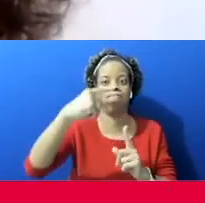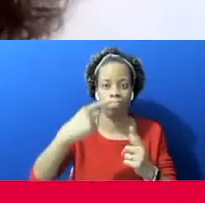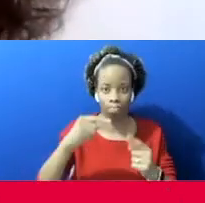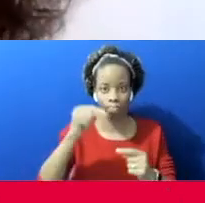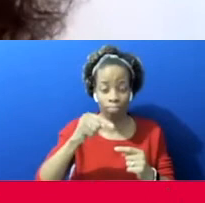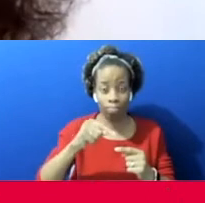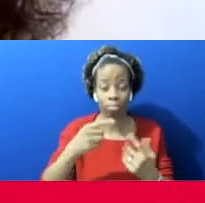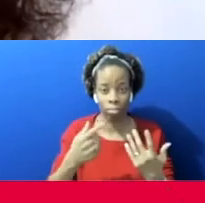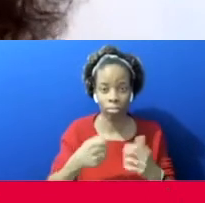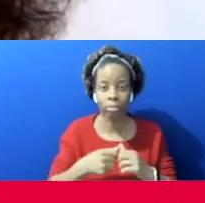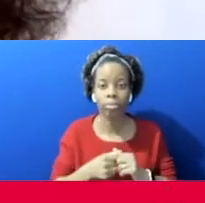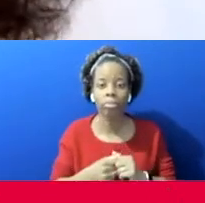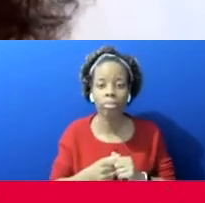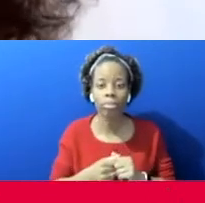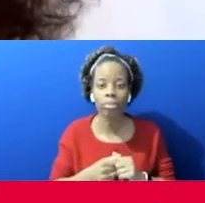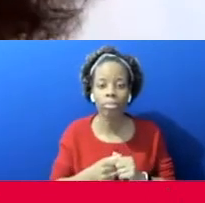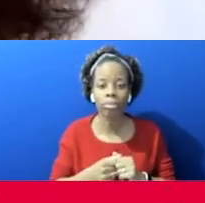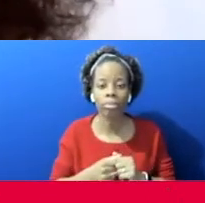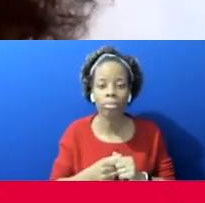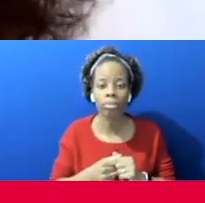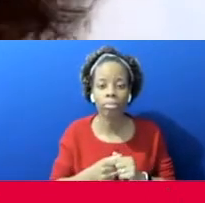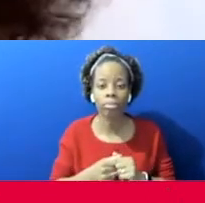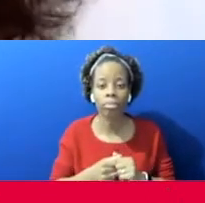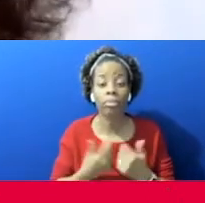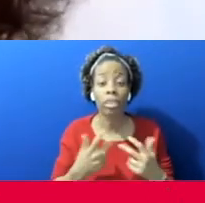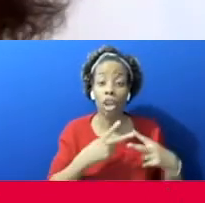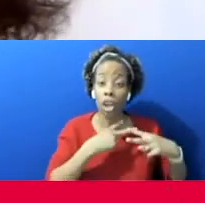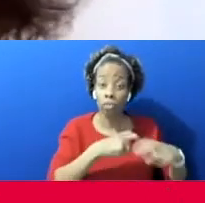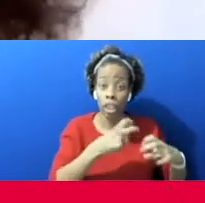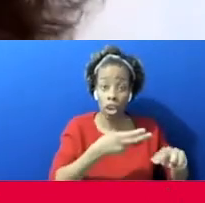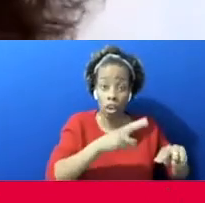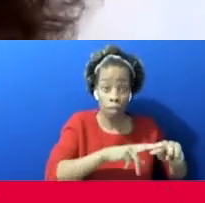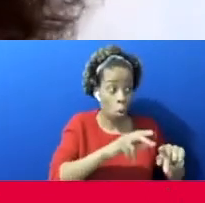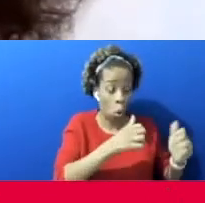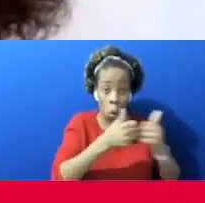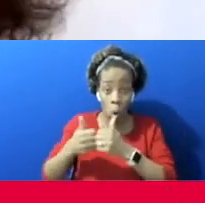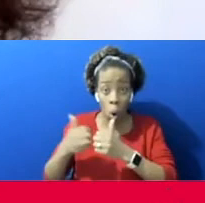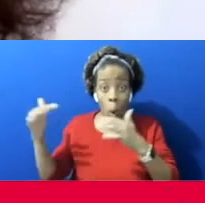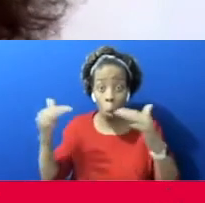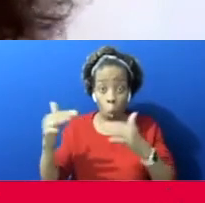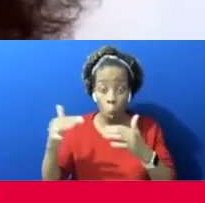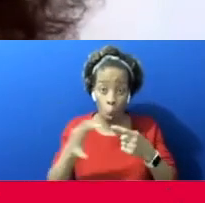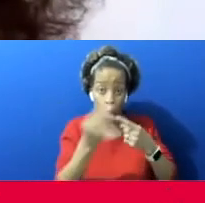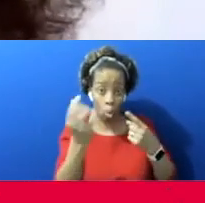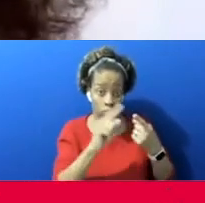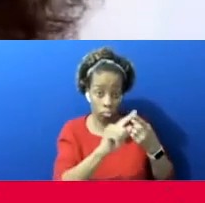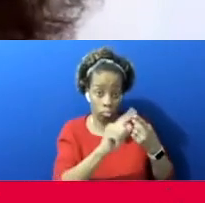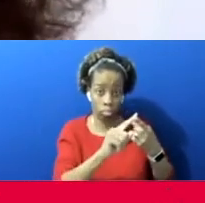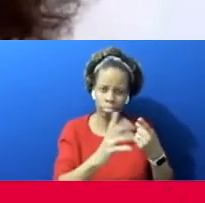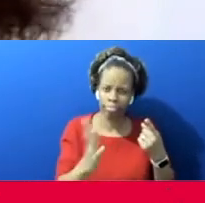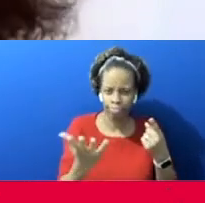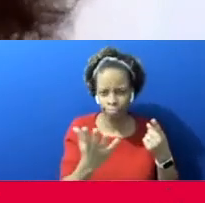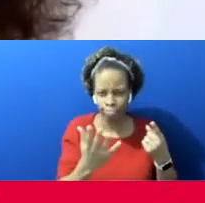it's a question of like doing research for war is one thing, which is questionable. And I mean, again,